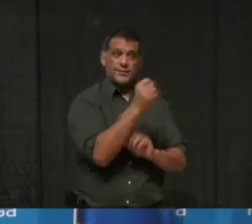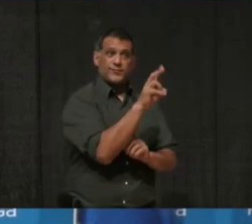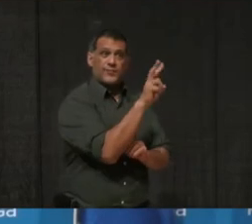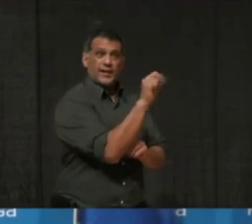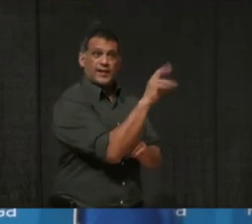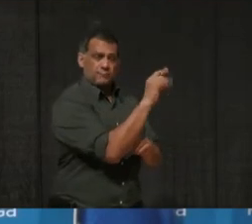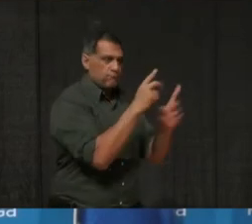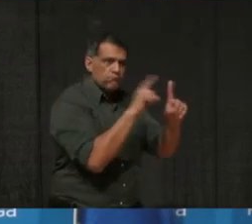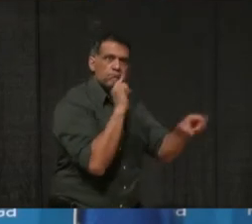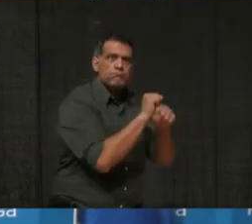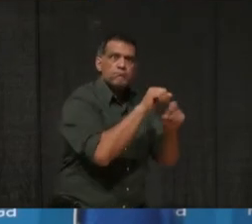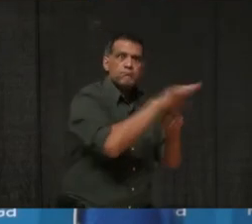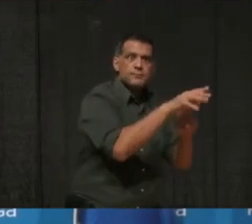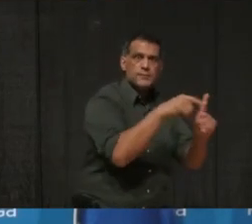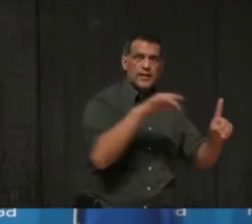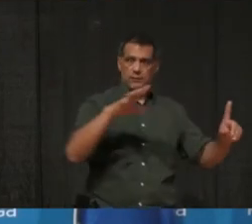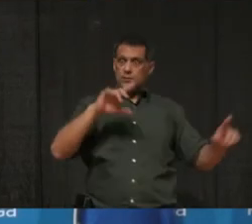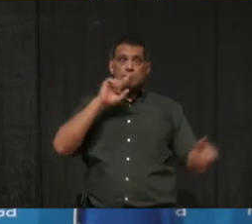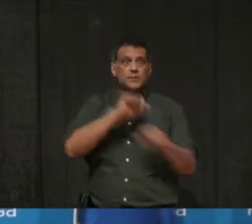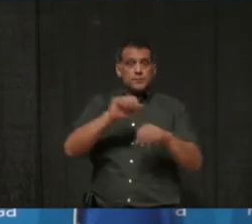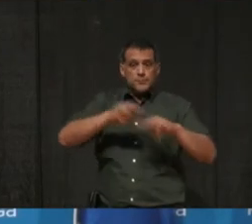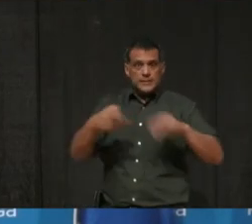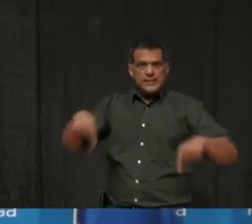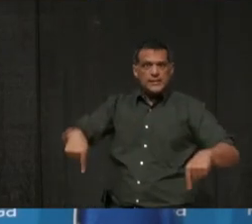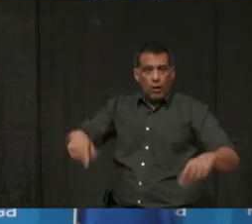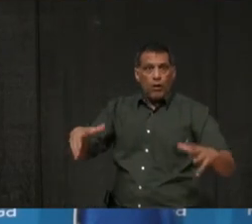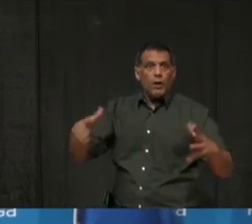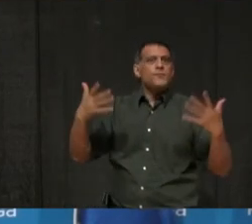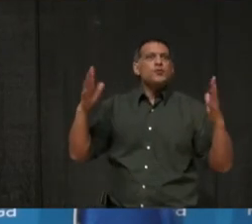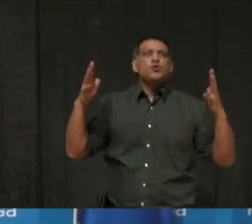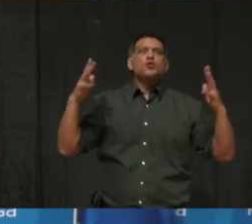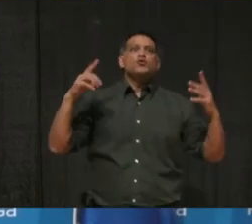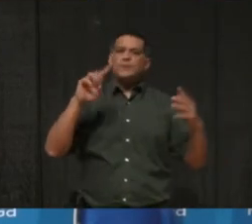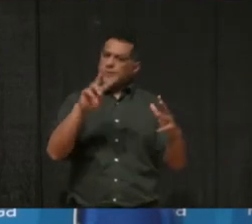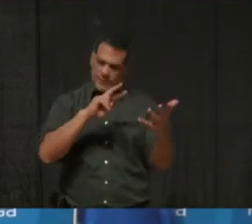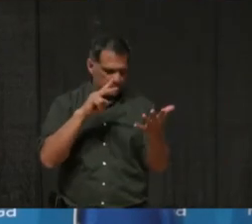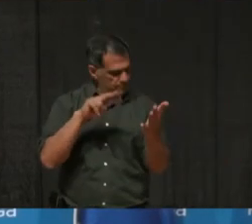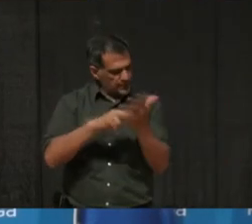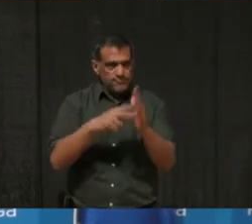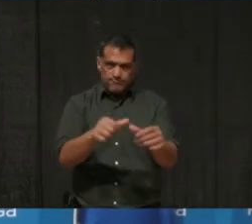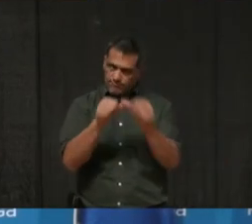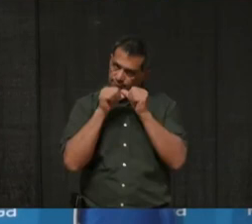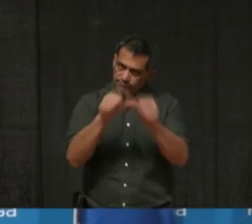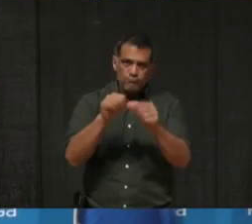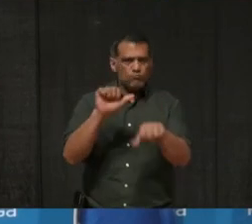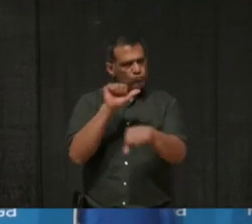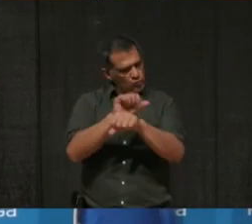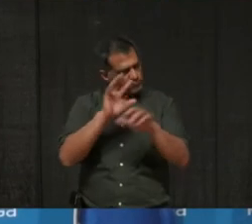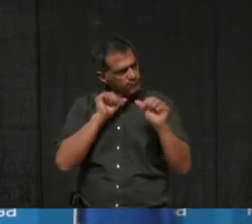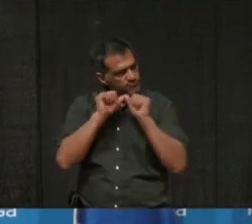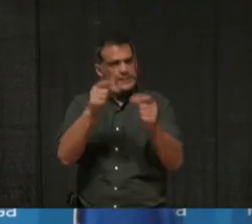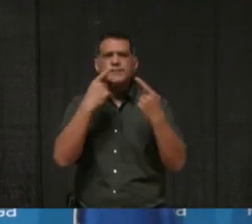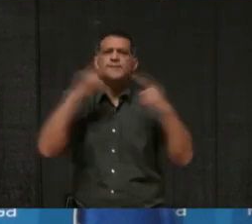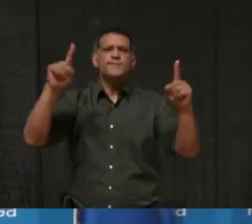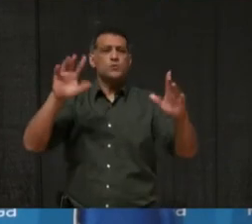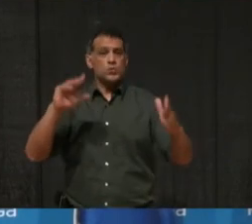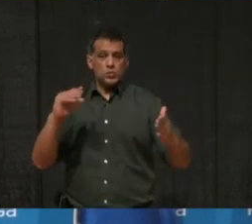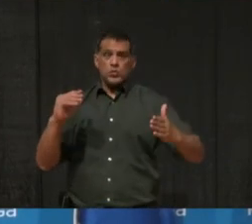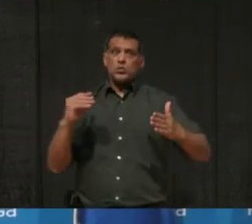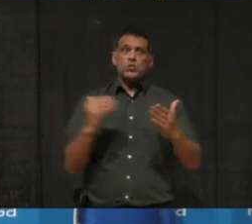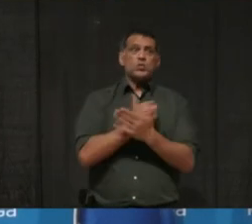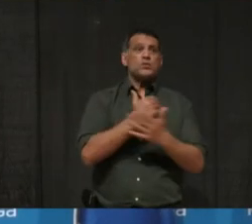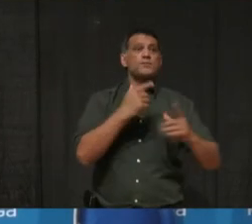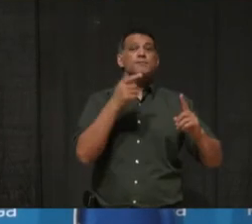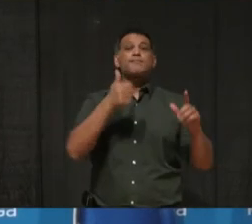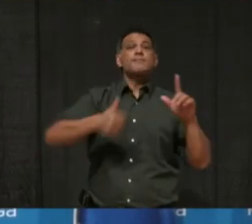right here in Mississauga. But there is light at the end of the tunnel. As your new Fire Chief and Emergency Management Director,